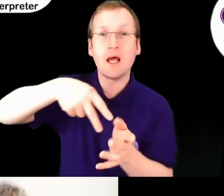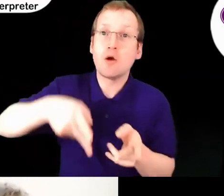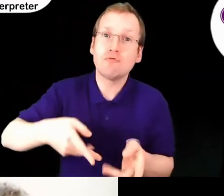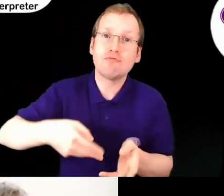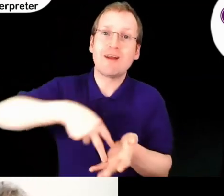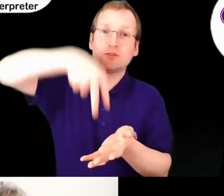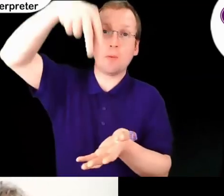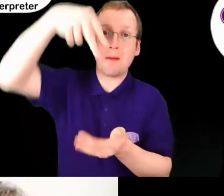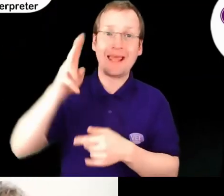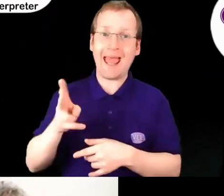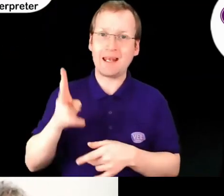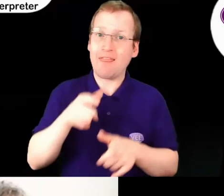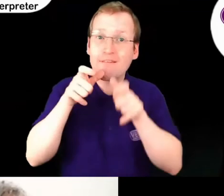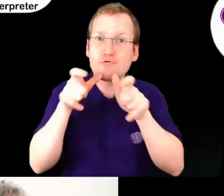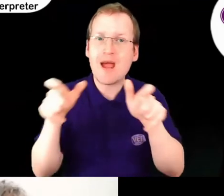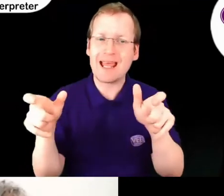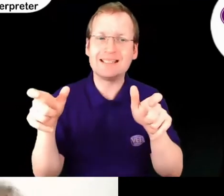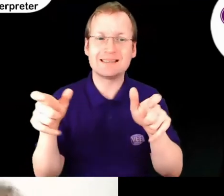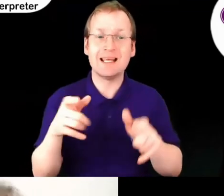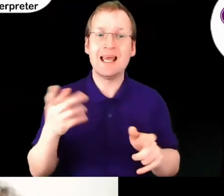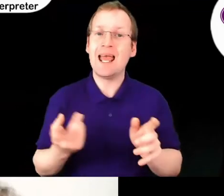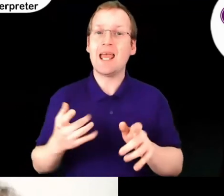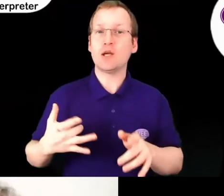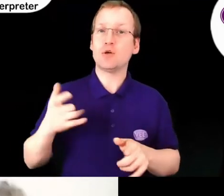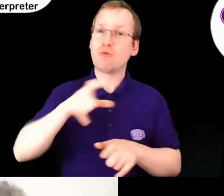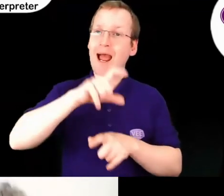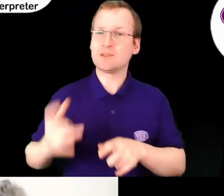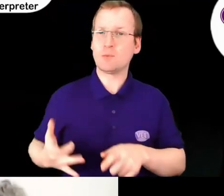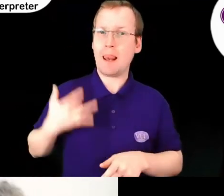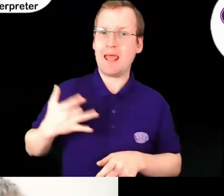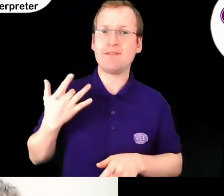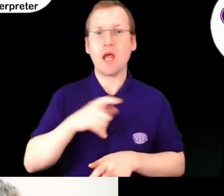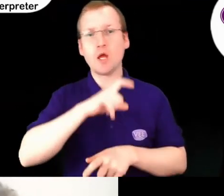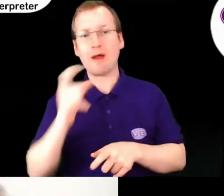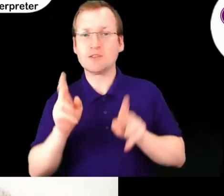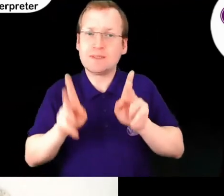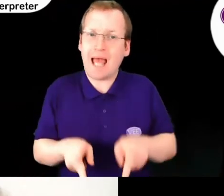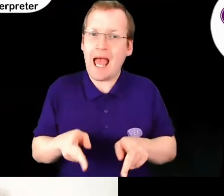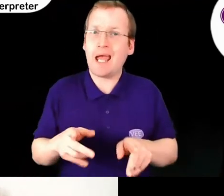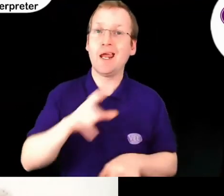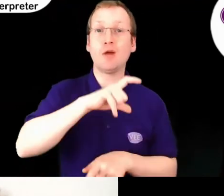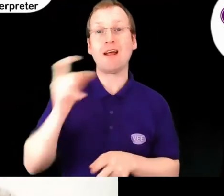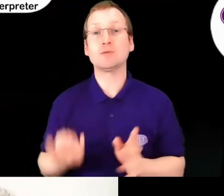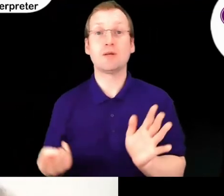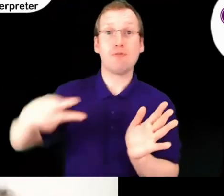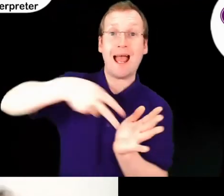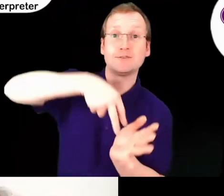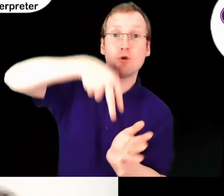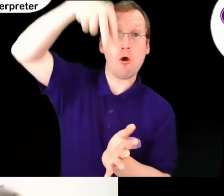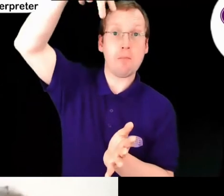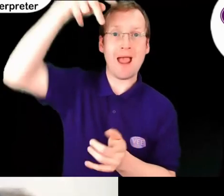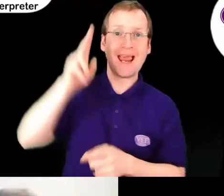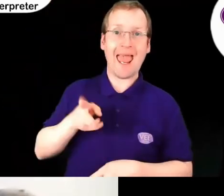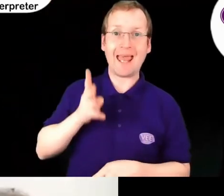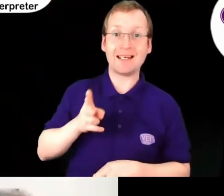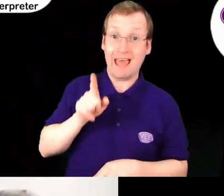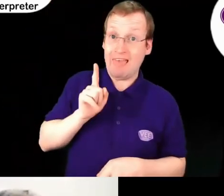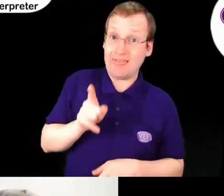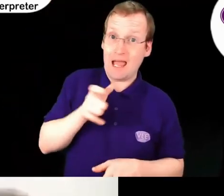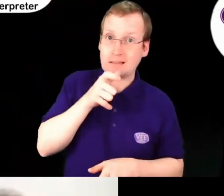came across the phrase, I'm thinking of, in Christ we live and in Christ we die and in Christ we rise up again. So there was